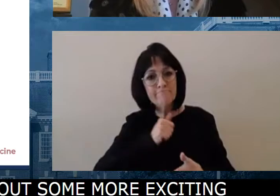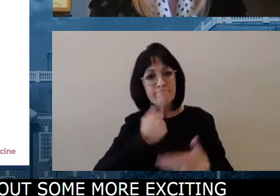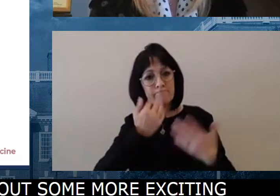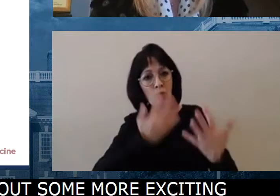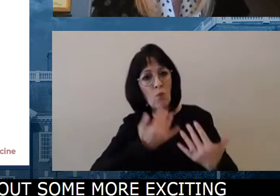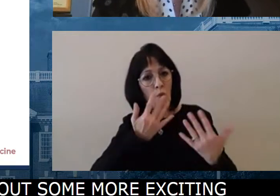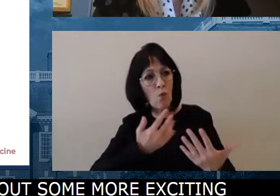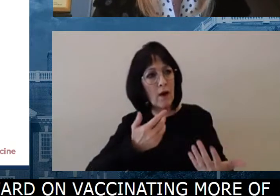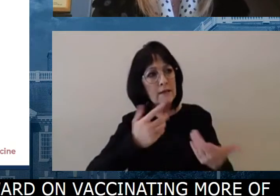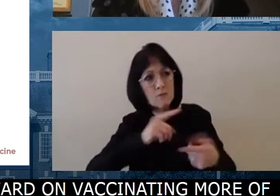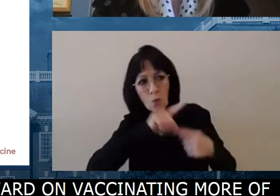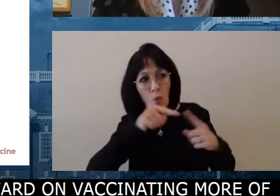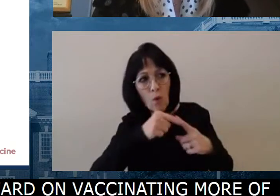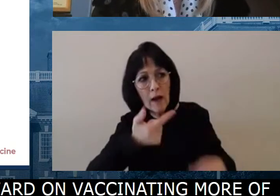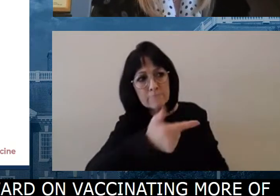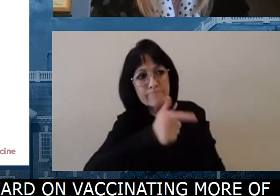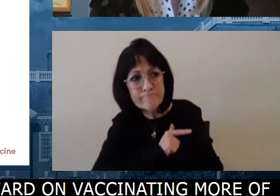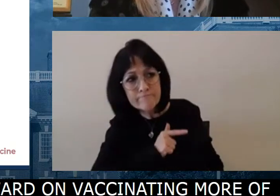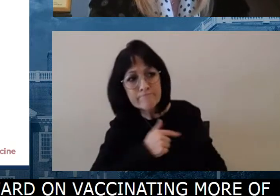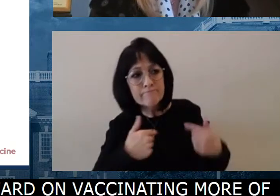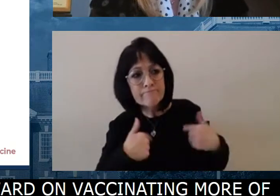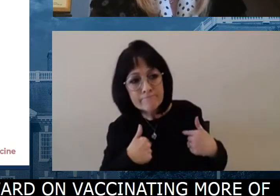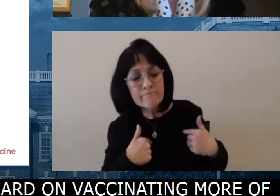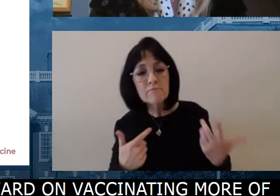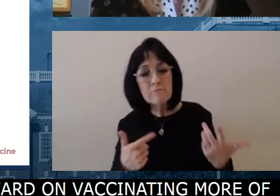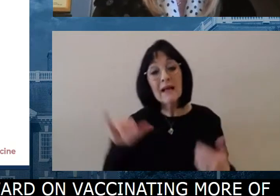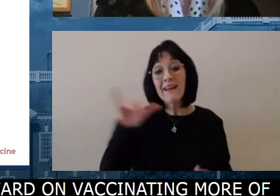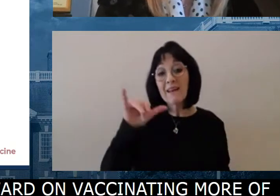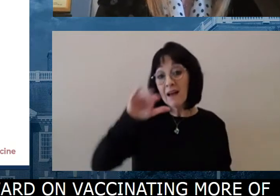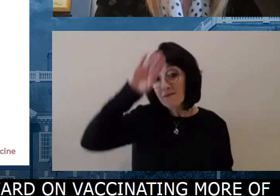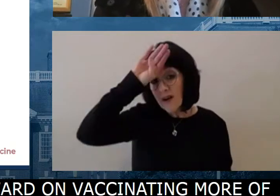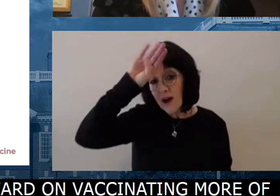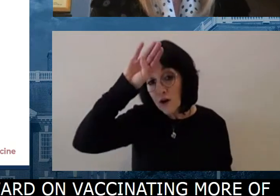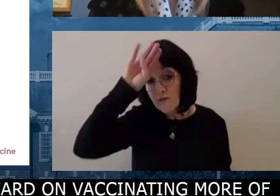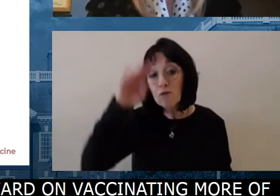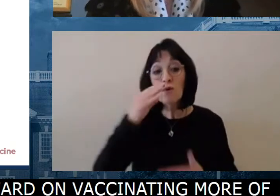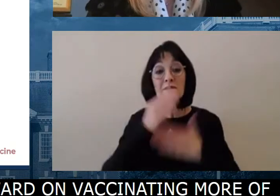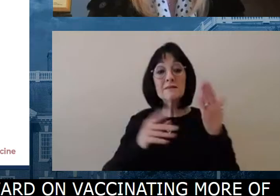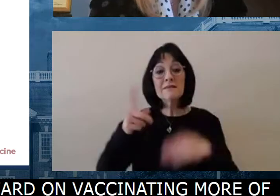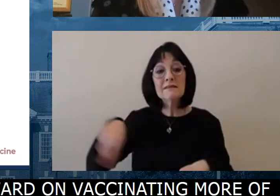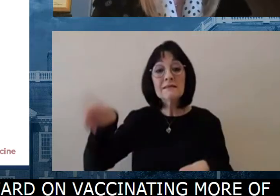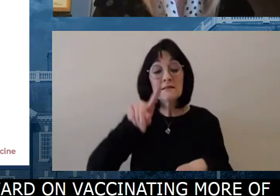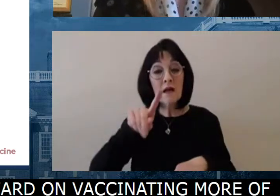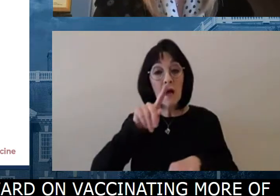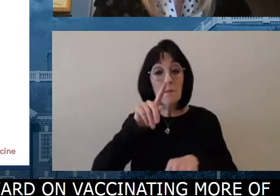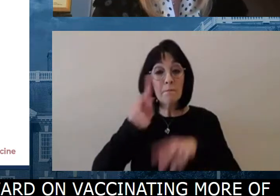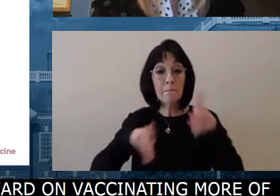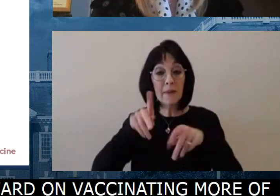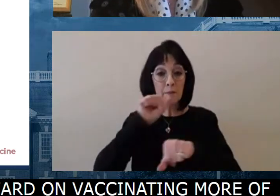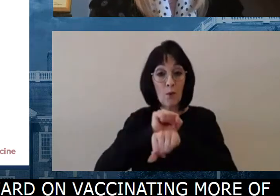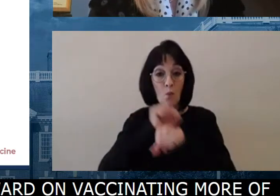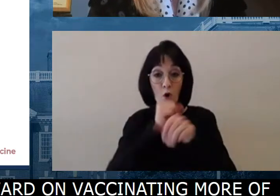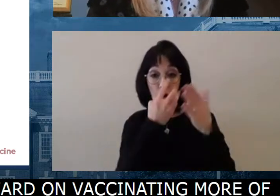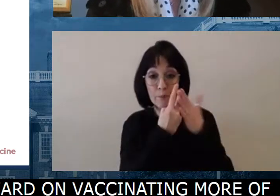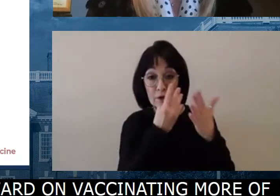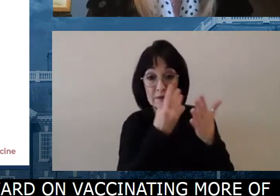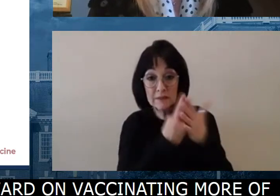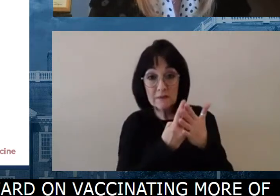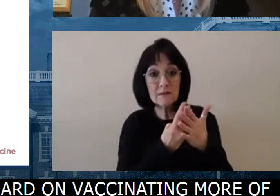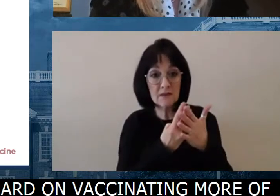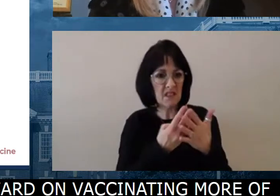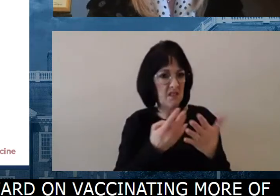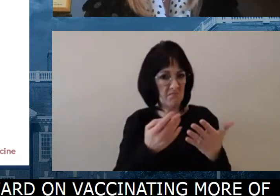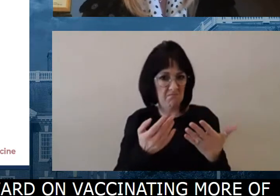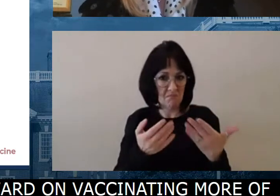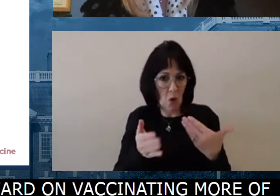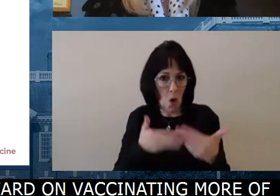firefighters who haven't been previously vaccinated. Vaccination. We've been working on correctional officers. We're more than halfway done there. As